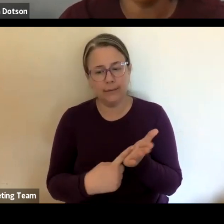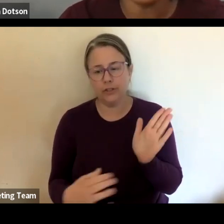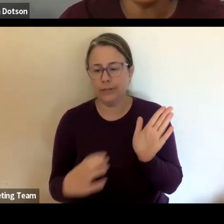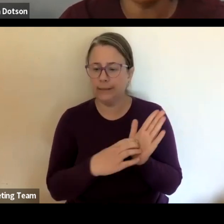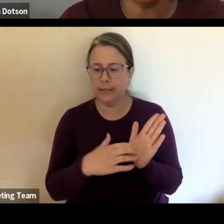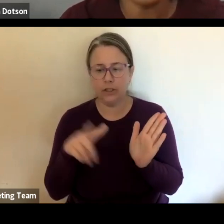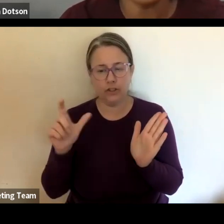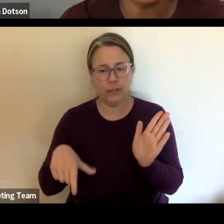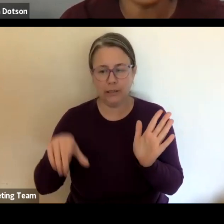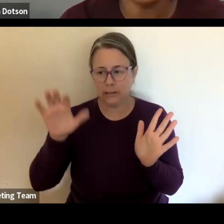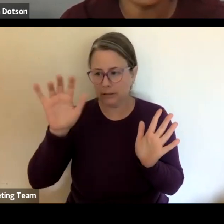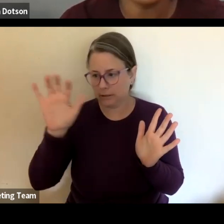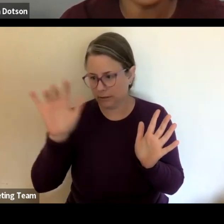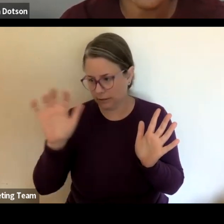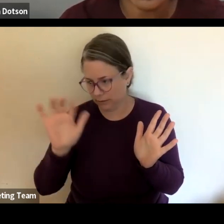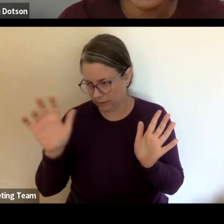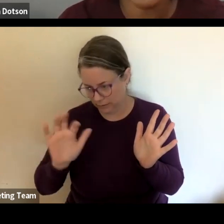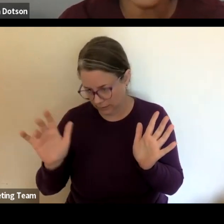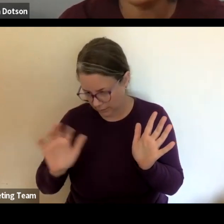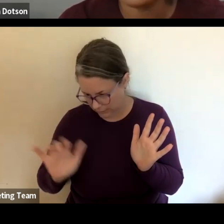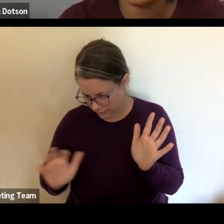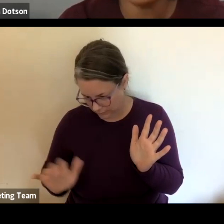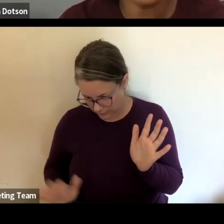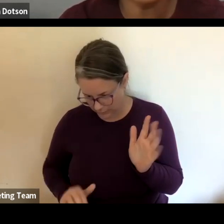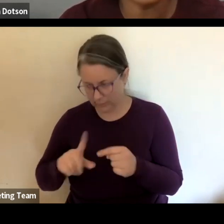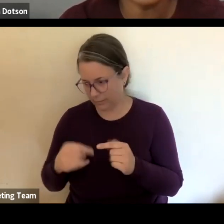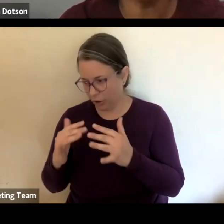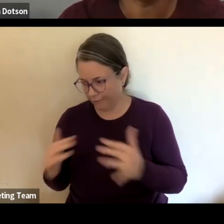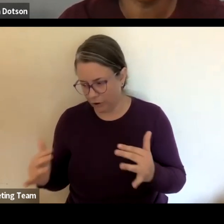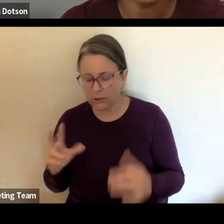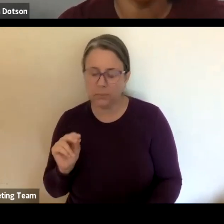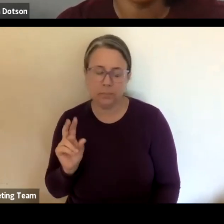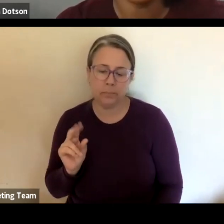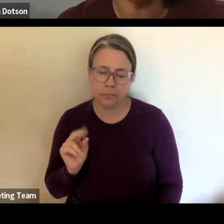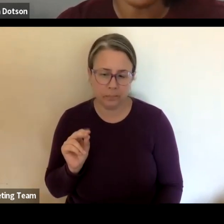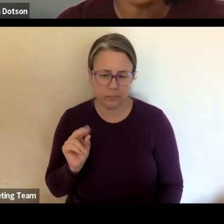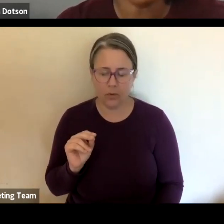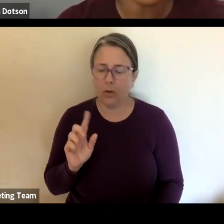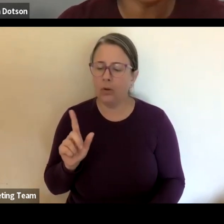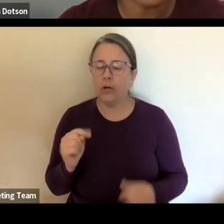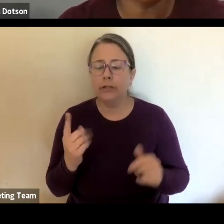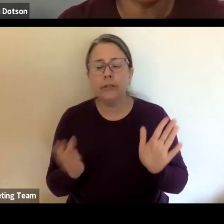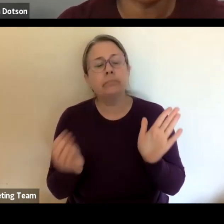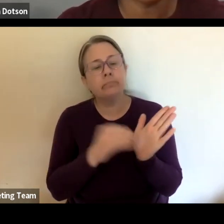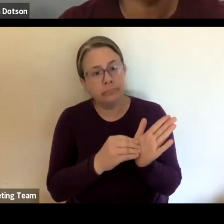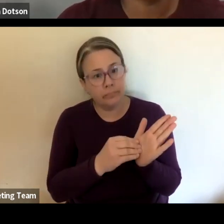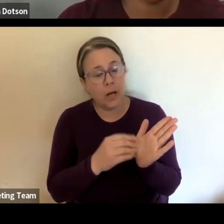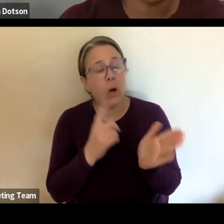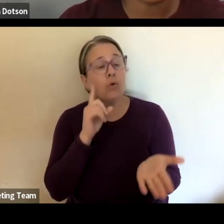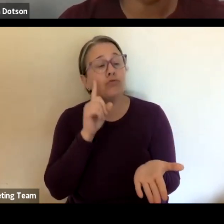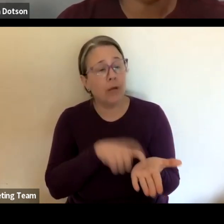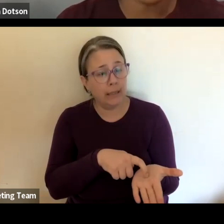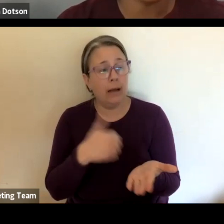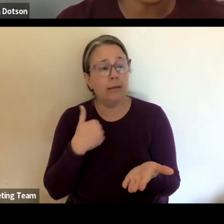there's literature to suggest that there could be important differences across groups. And so just acknowledging that this could look